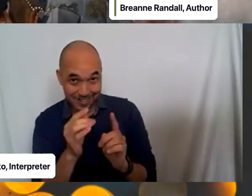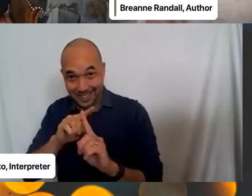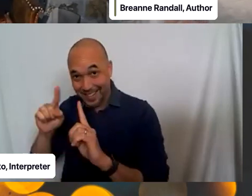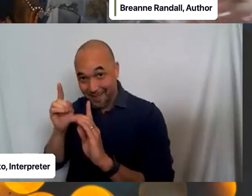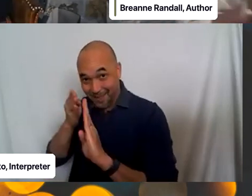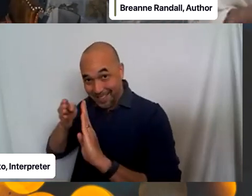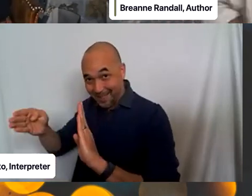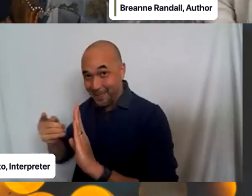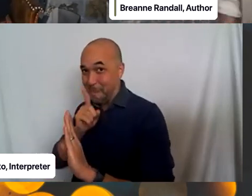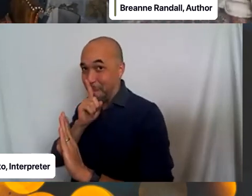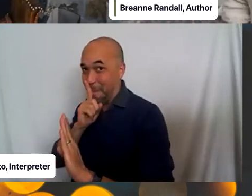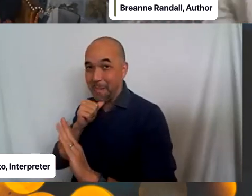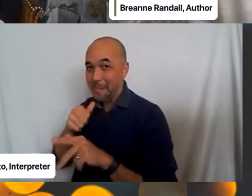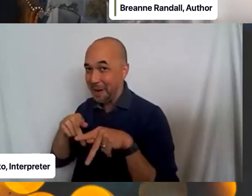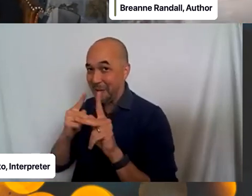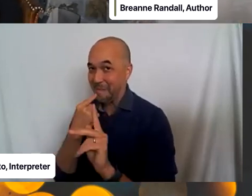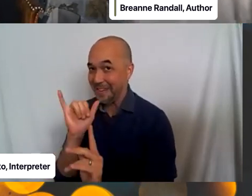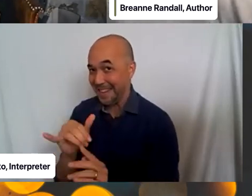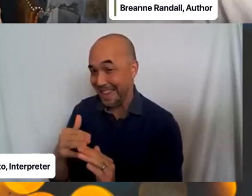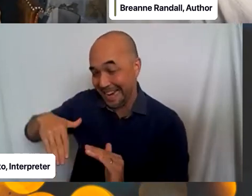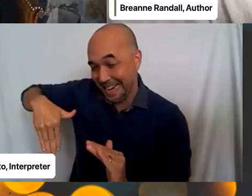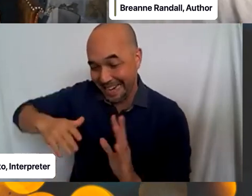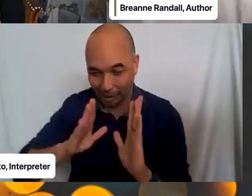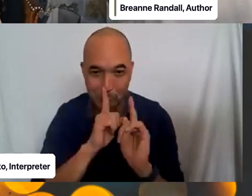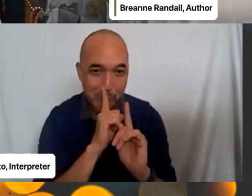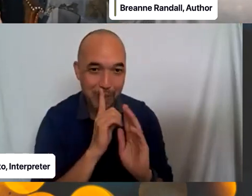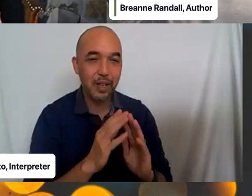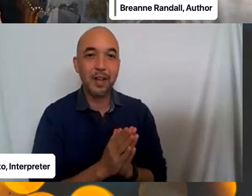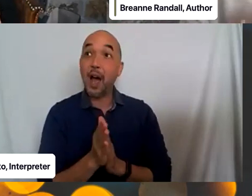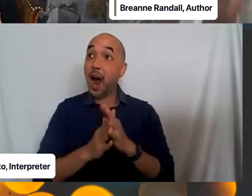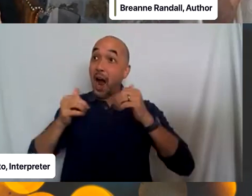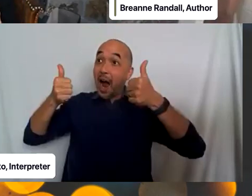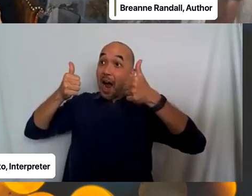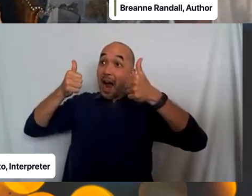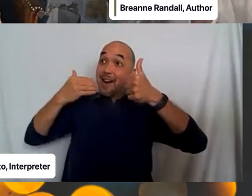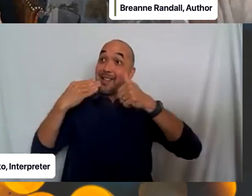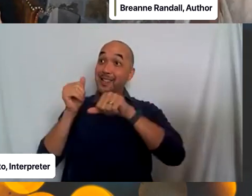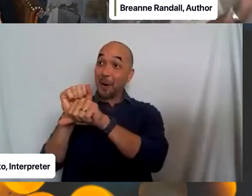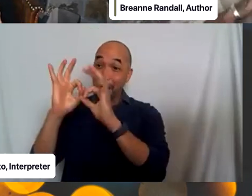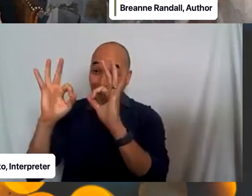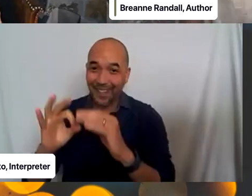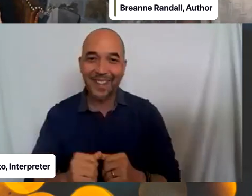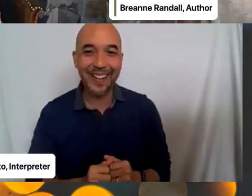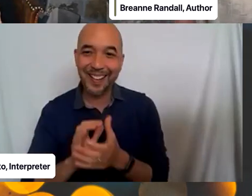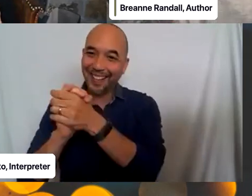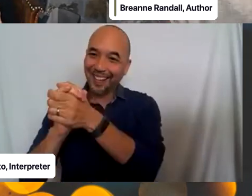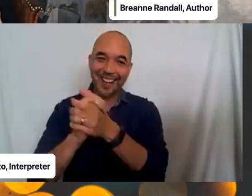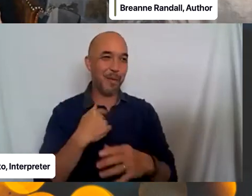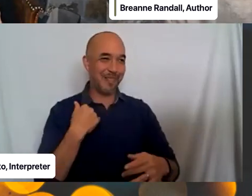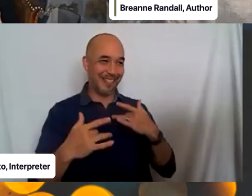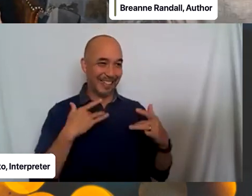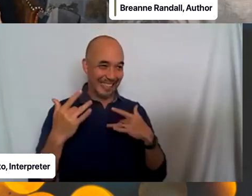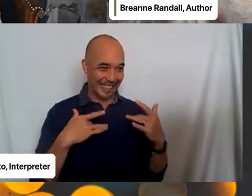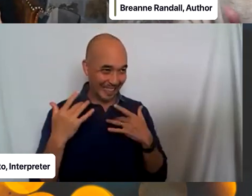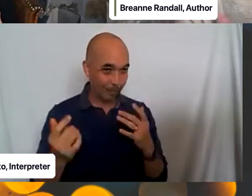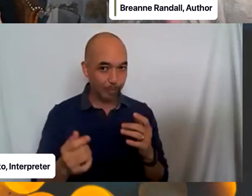allowed to say that yet. So amazing. Heck yeah. Good for you. Yeah, I'm so excited.